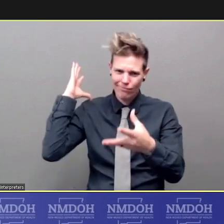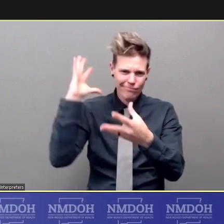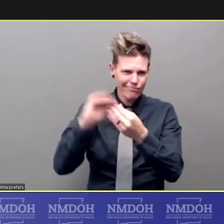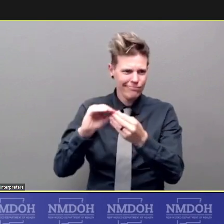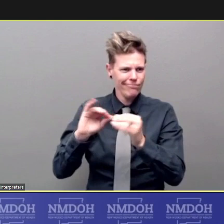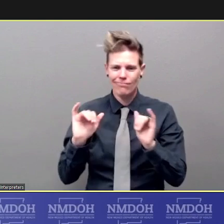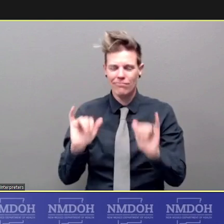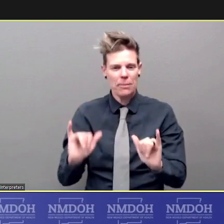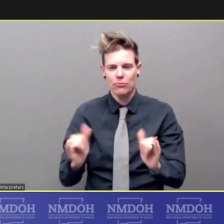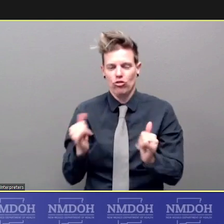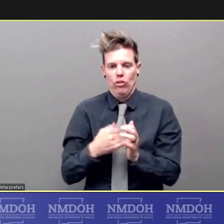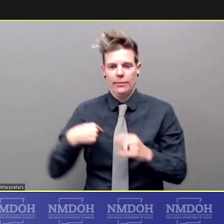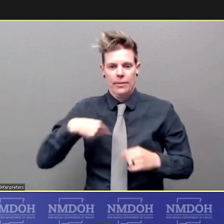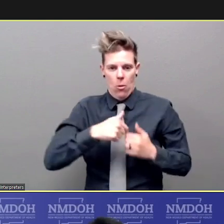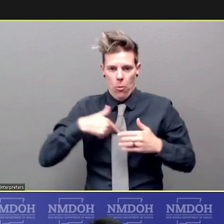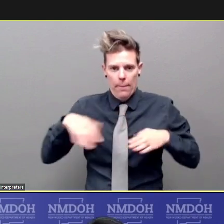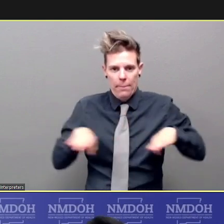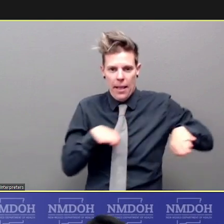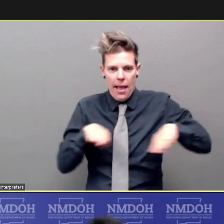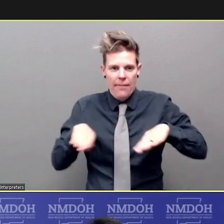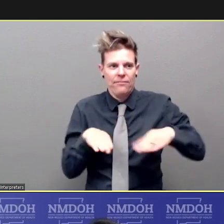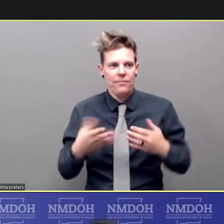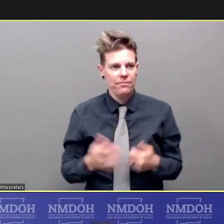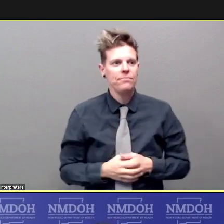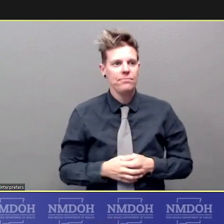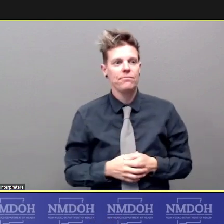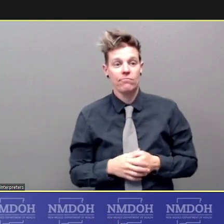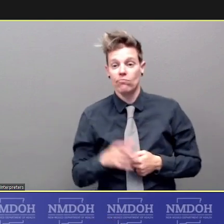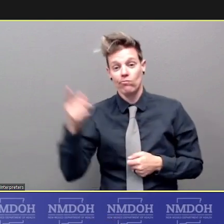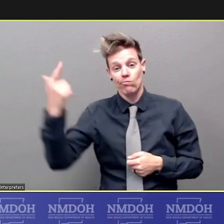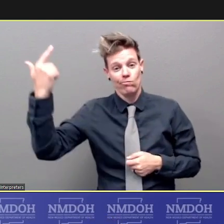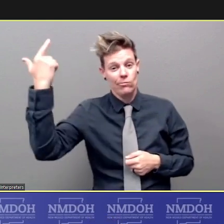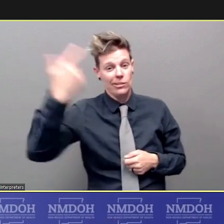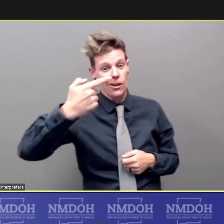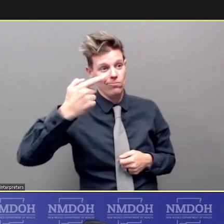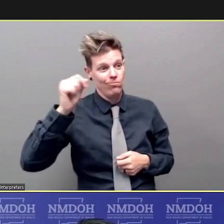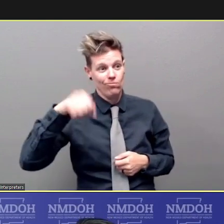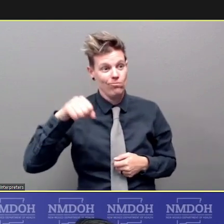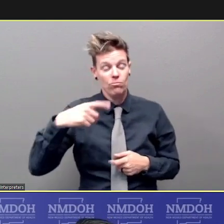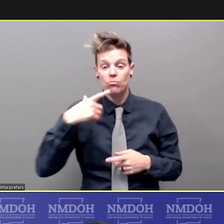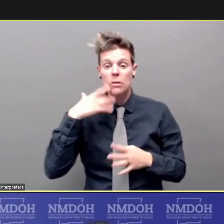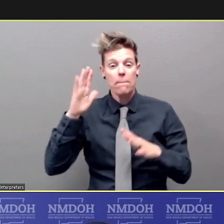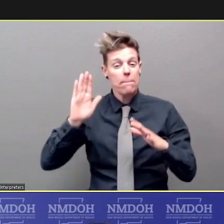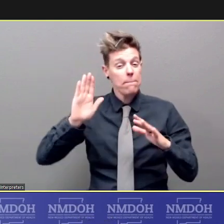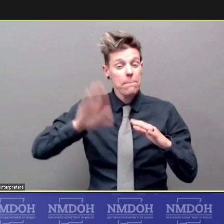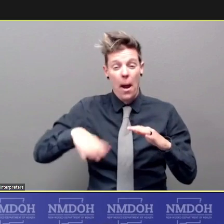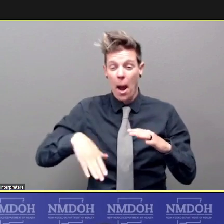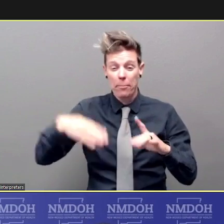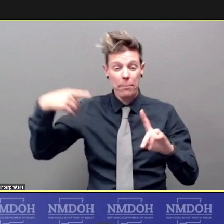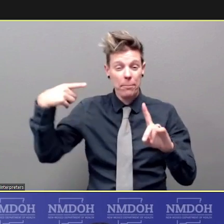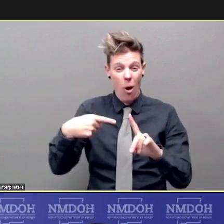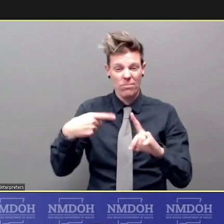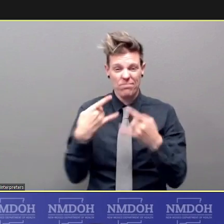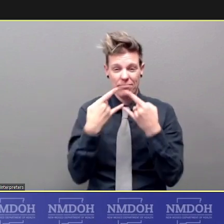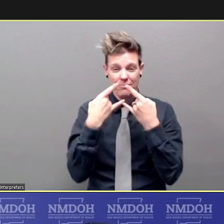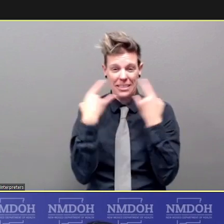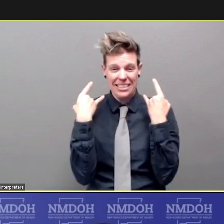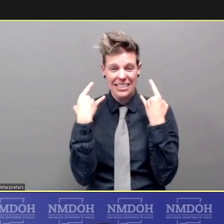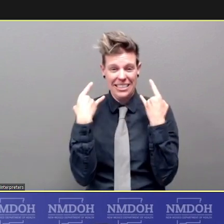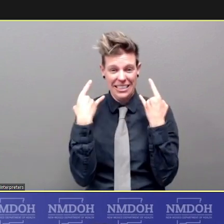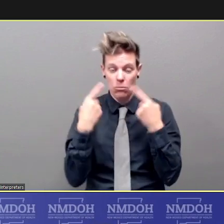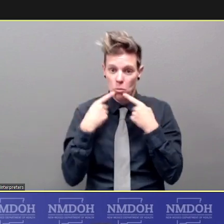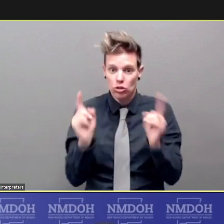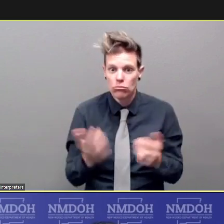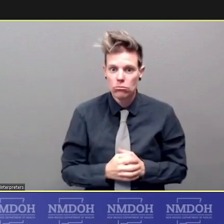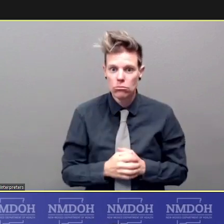kind of a way to say masks really did work when we were, when we were being super careful, when people were super careful about COVID, washing